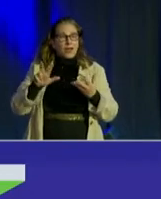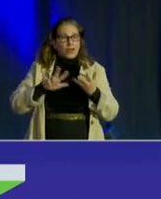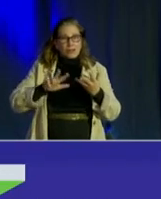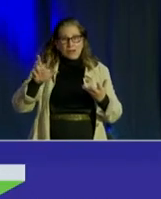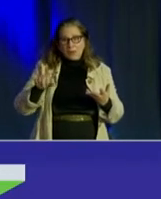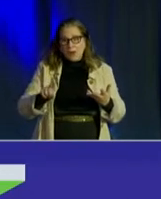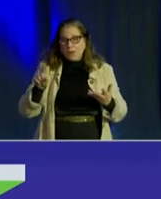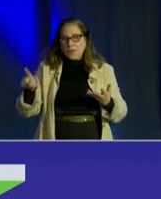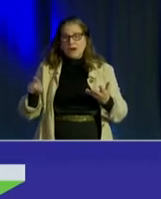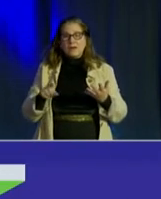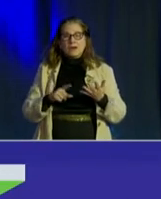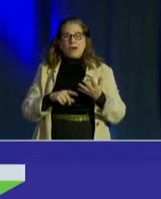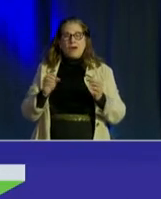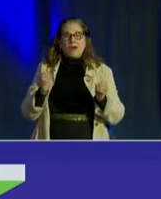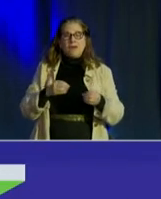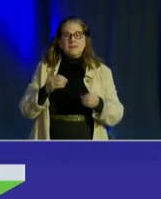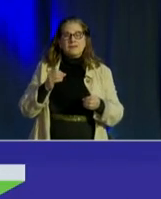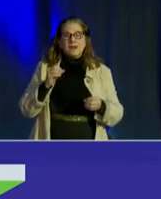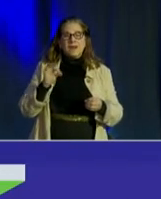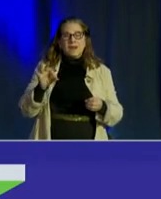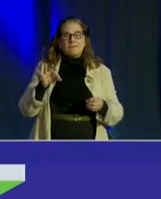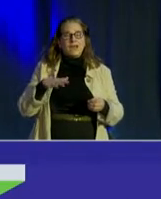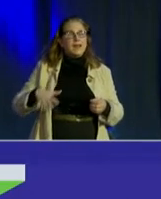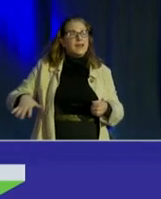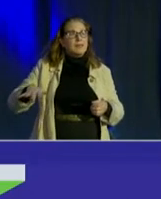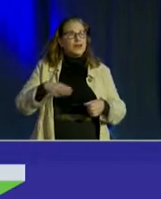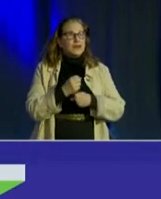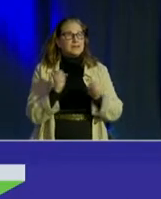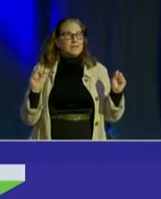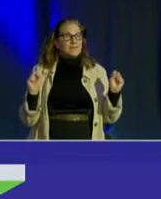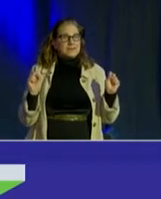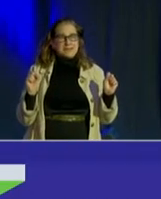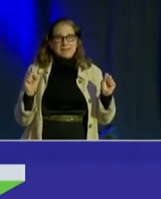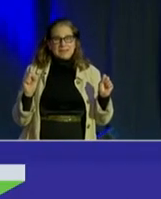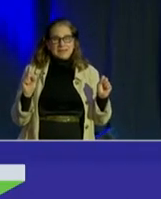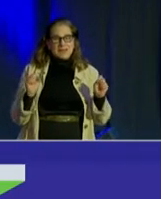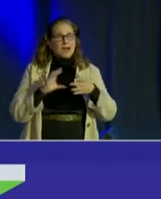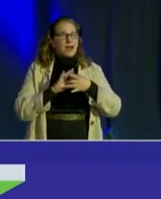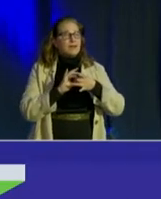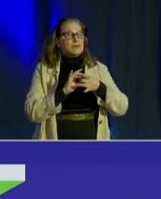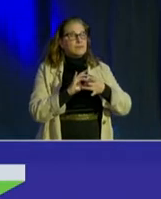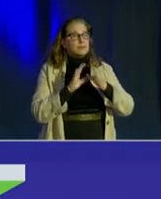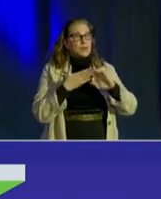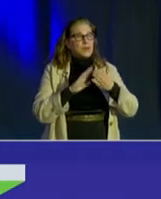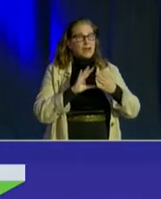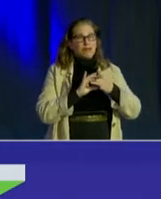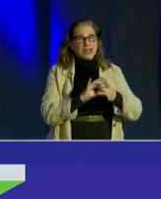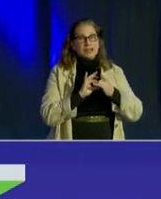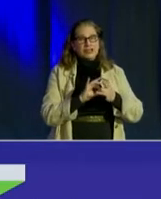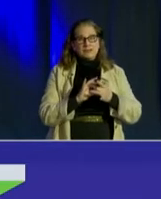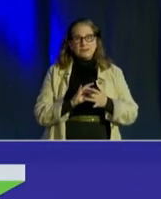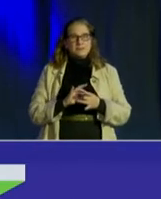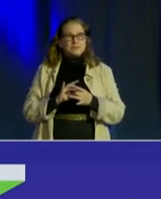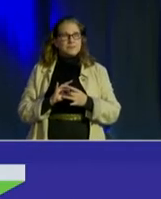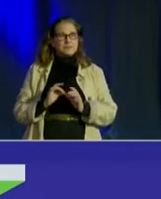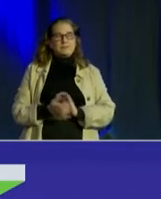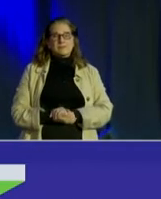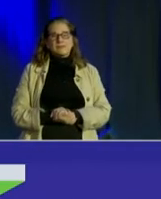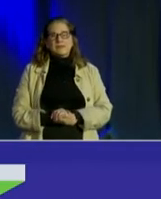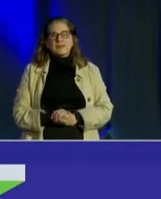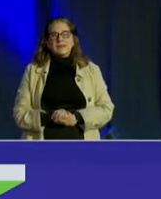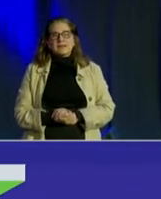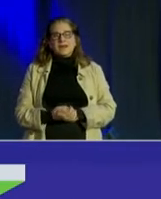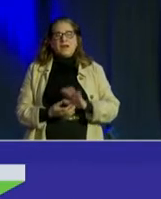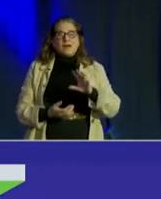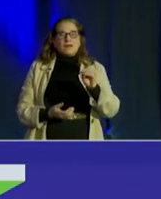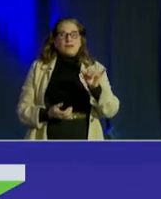Engagement. And then last, but certainly not least, we also have funding for our Economic Development and Regulation Administration.